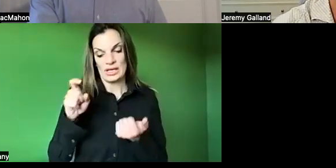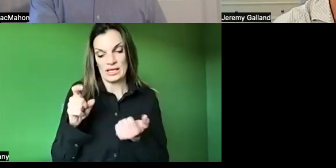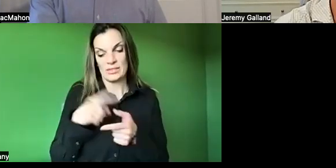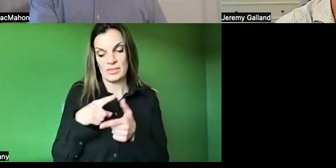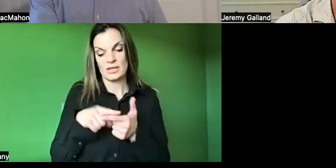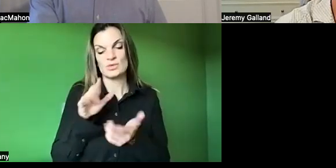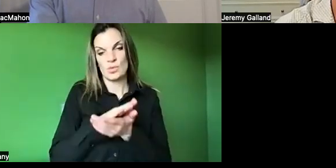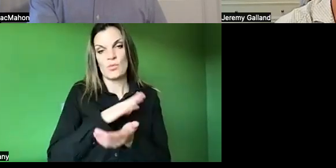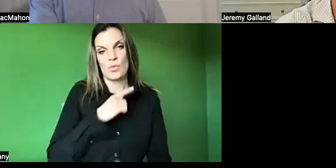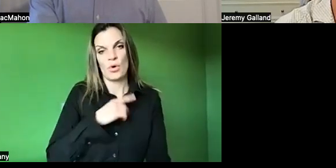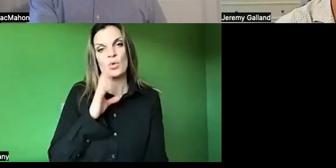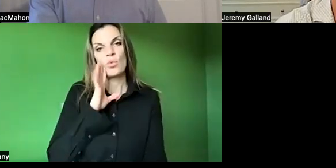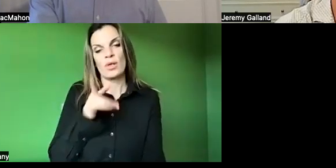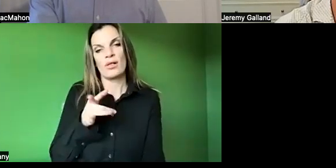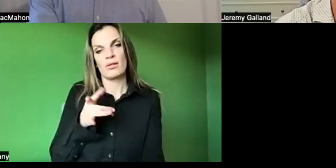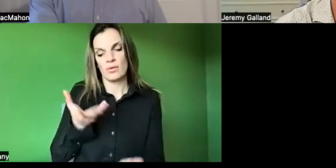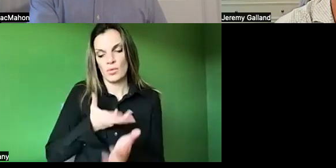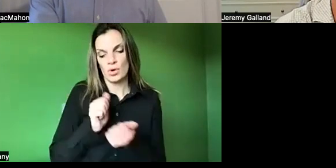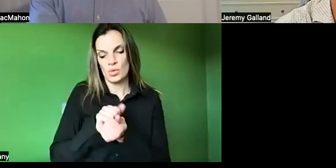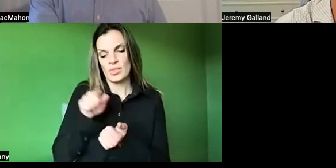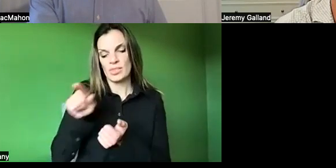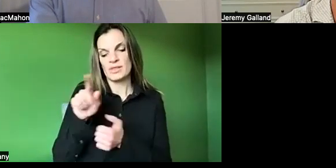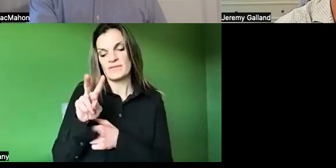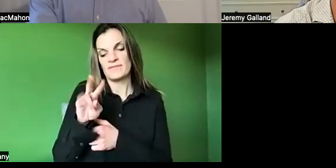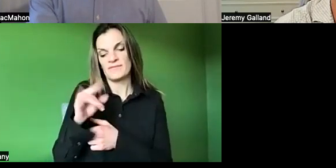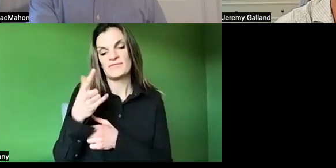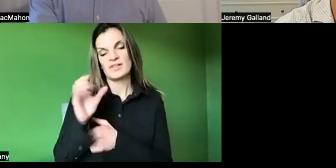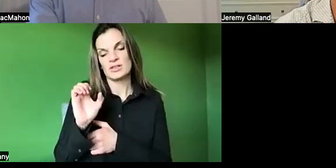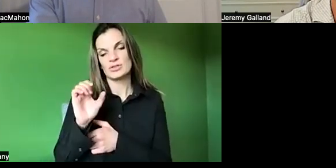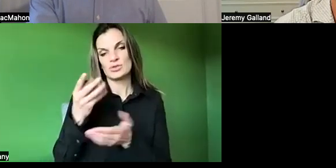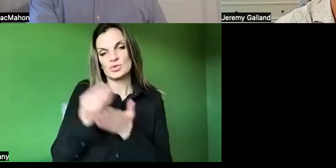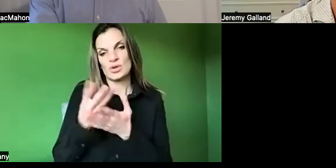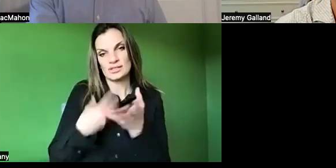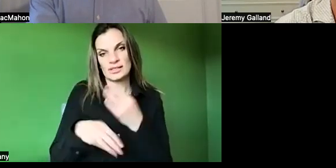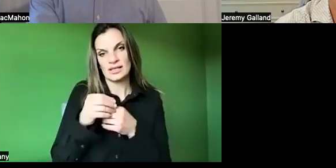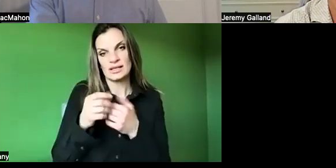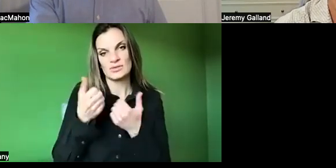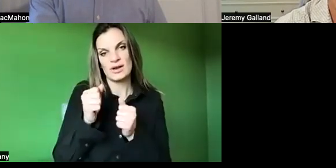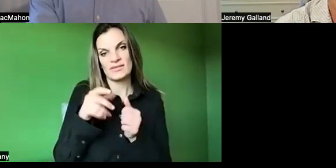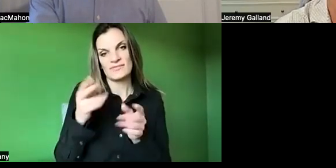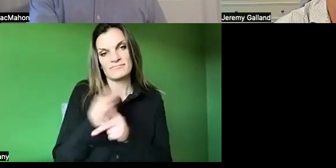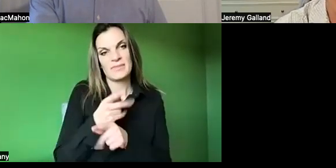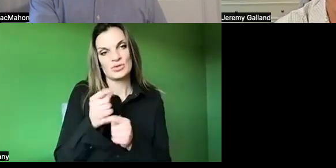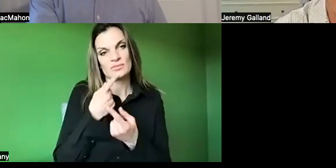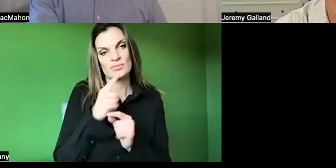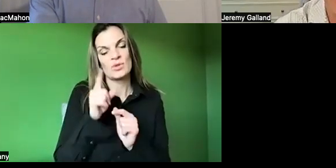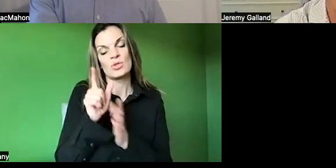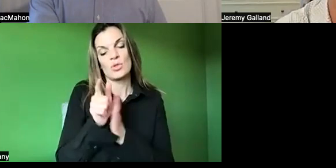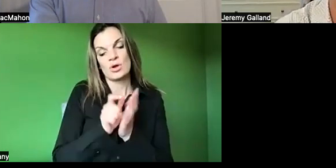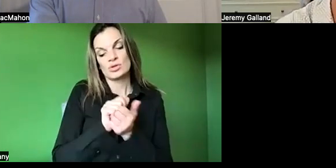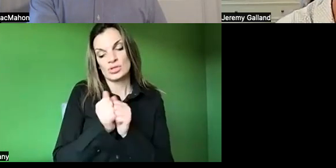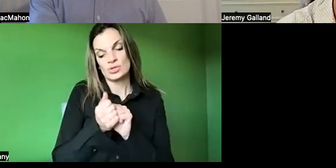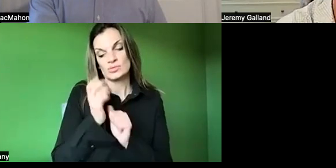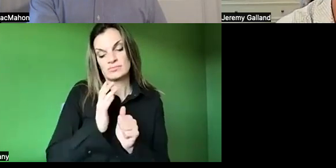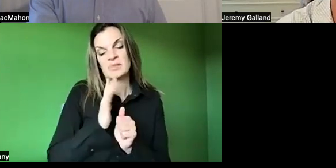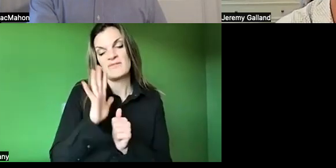then the school board's ready to work with this village trustees and finding a way for it to work. The law is changing. It used to be a 5-year